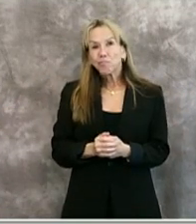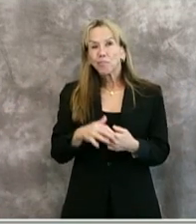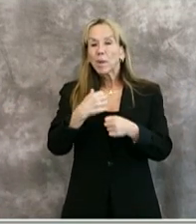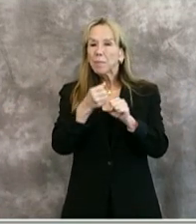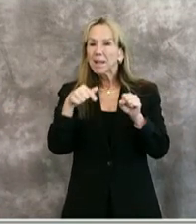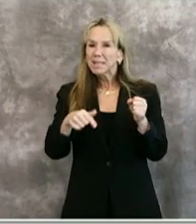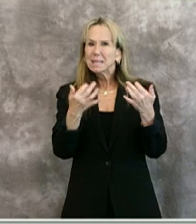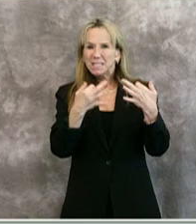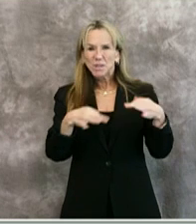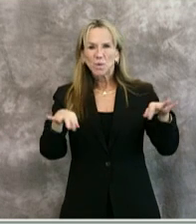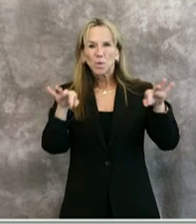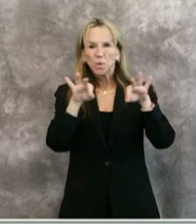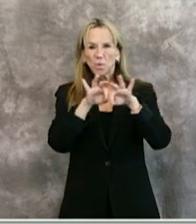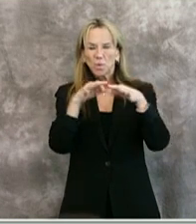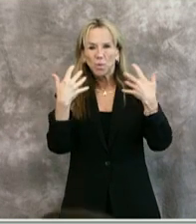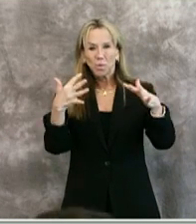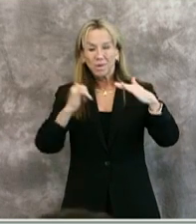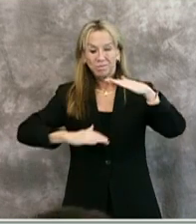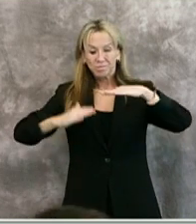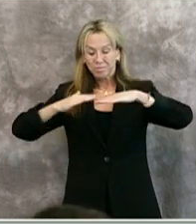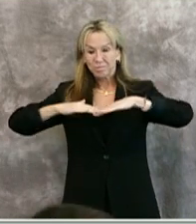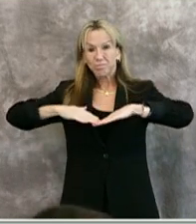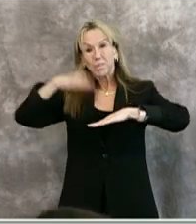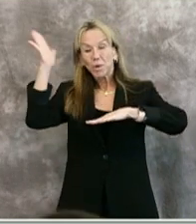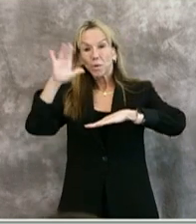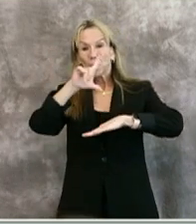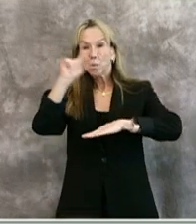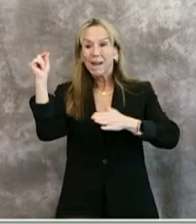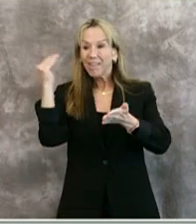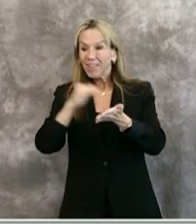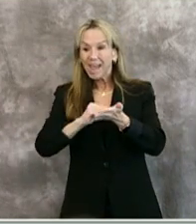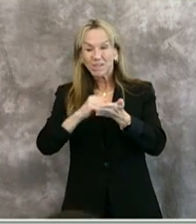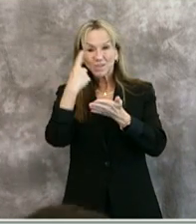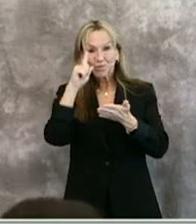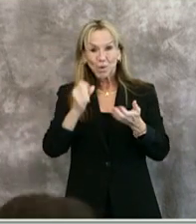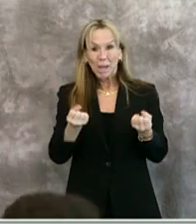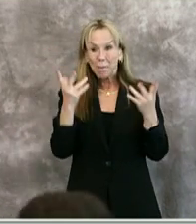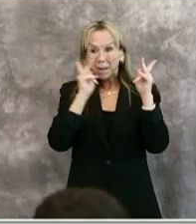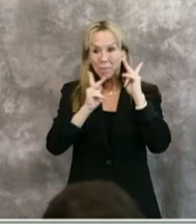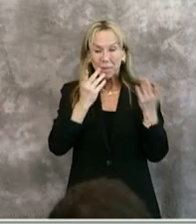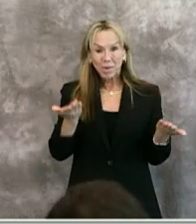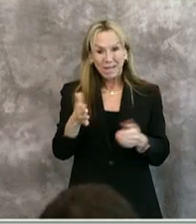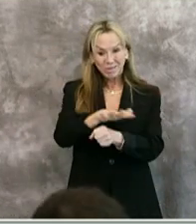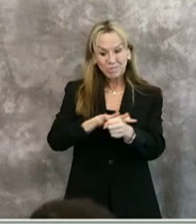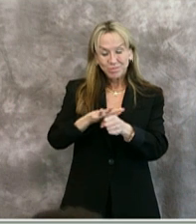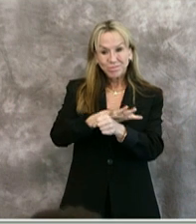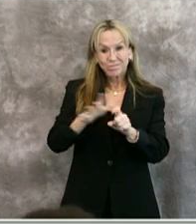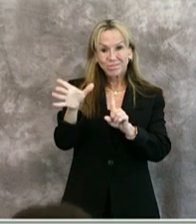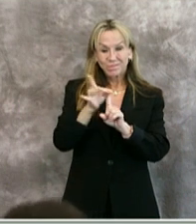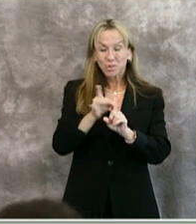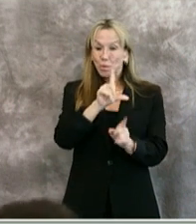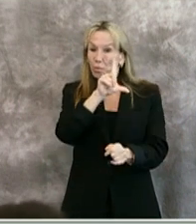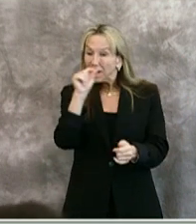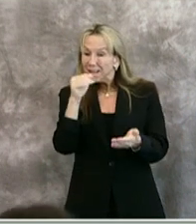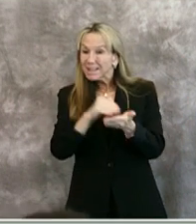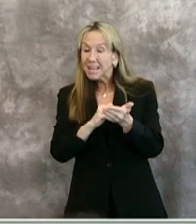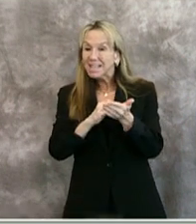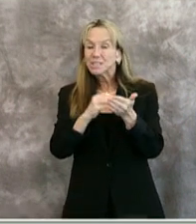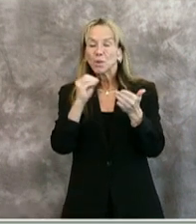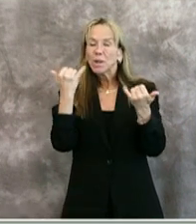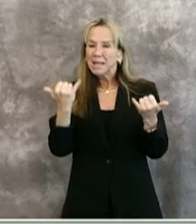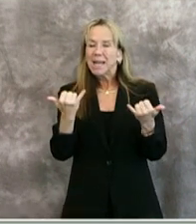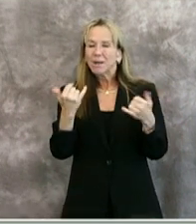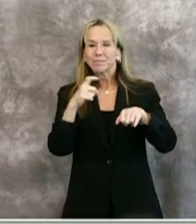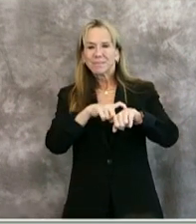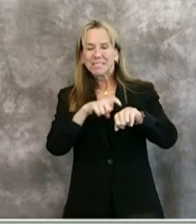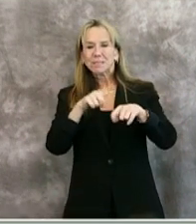essential milestone of breaking the 20,000 threshold for cases, I would like to just